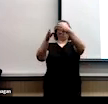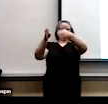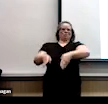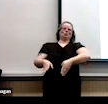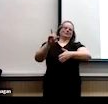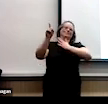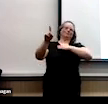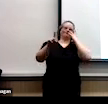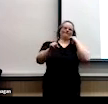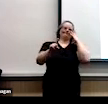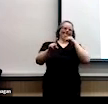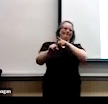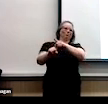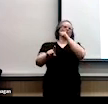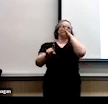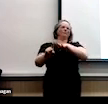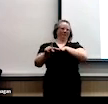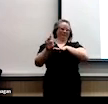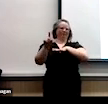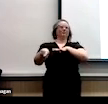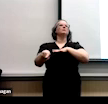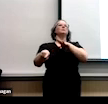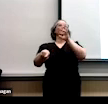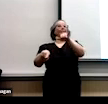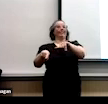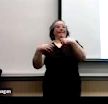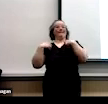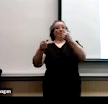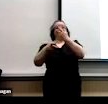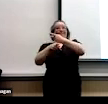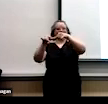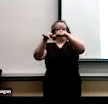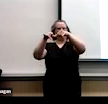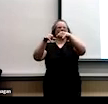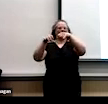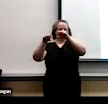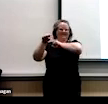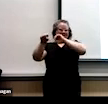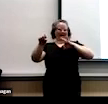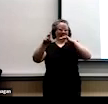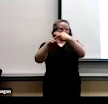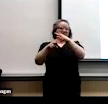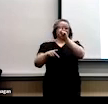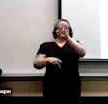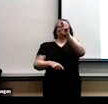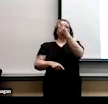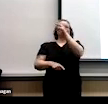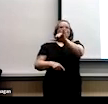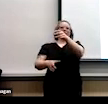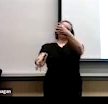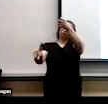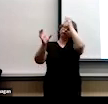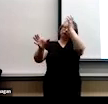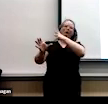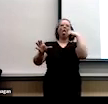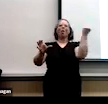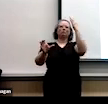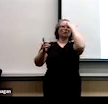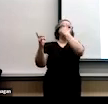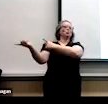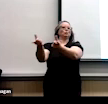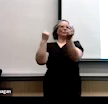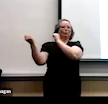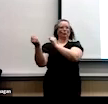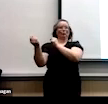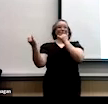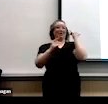Often the facilities on the adult side are developmentally inappropriate. So you get admitted to adult care and you're a 42-year-old who's nonverbal with cerebral palsy, and you get admitted to